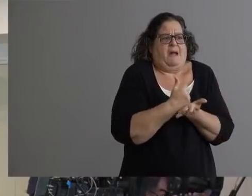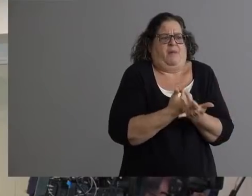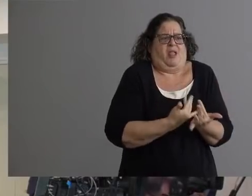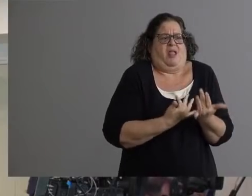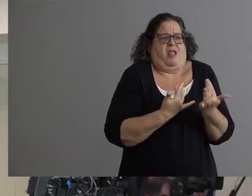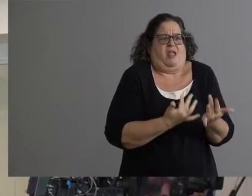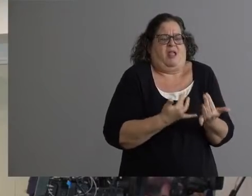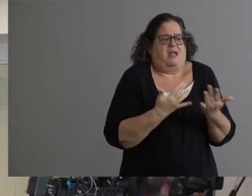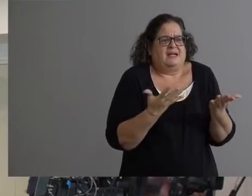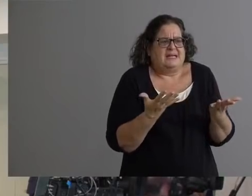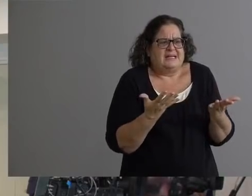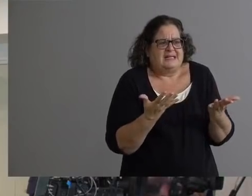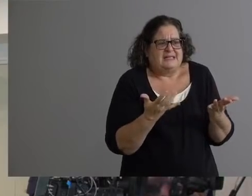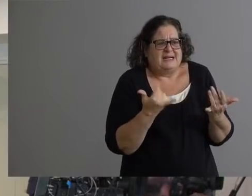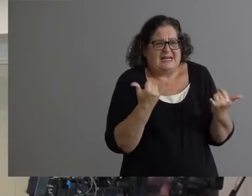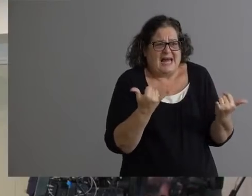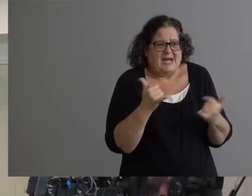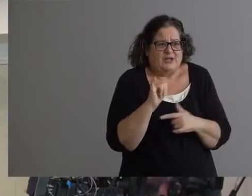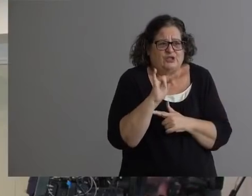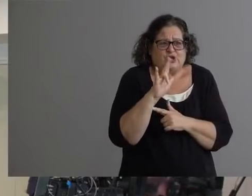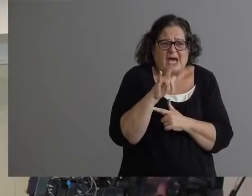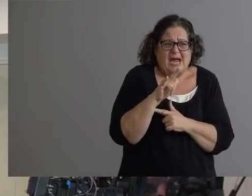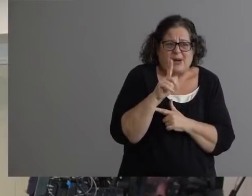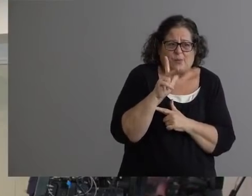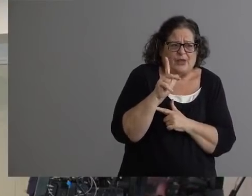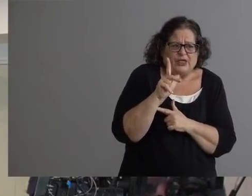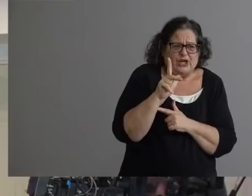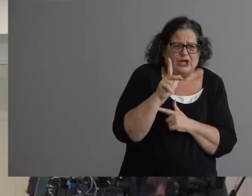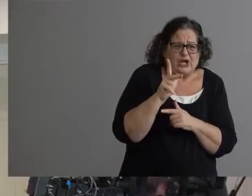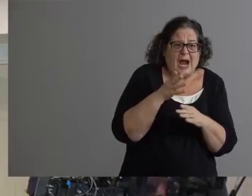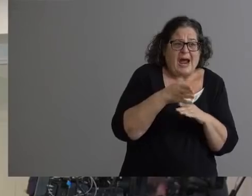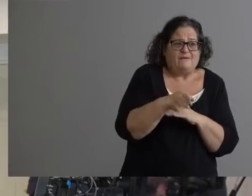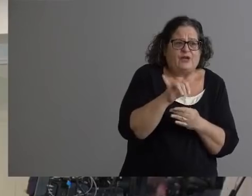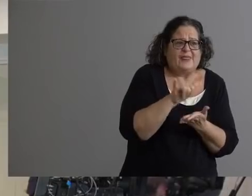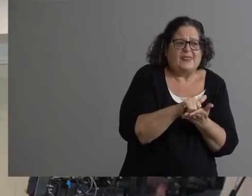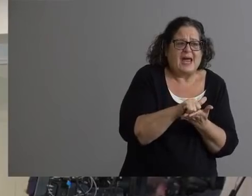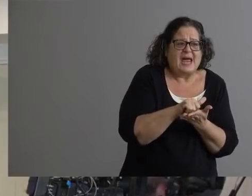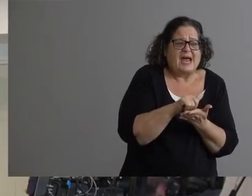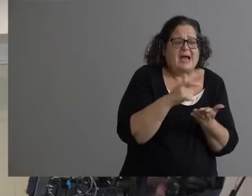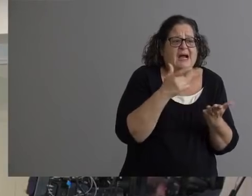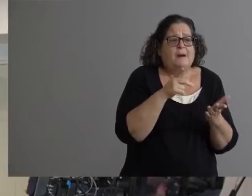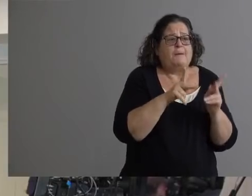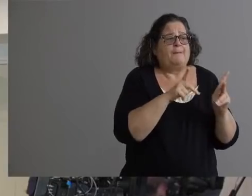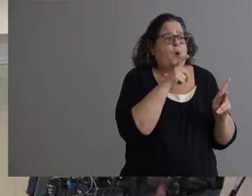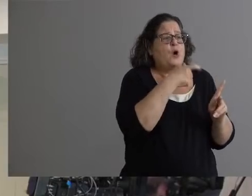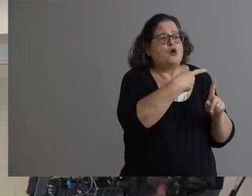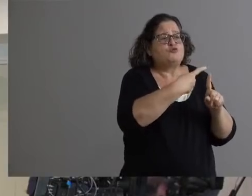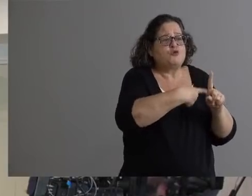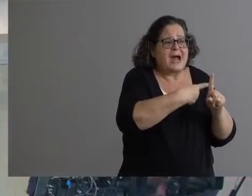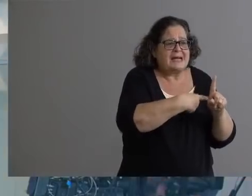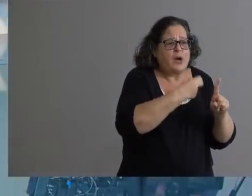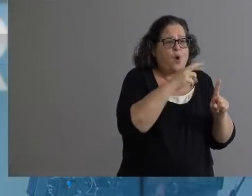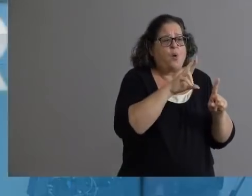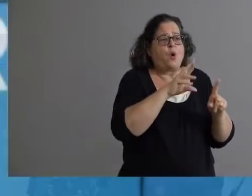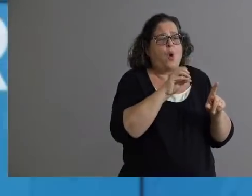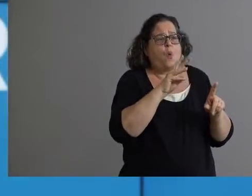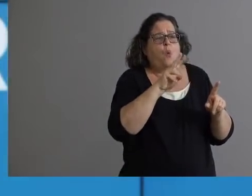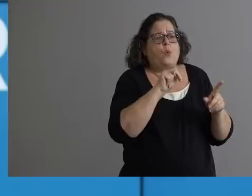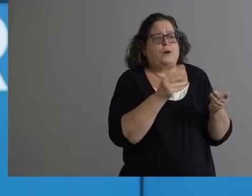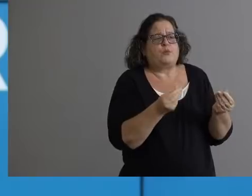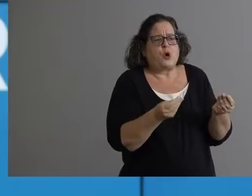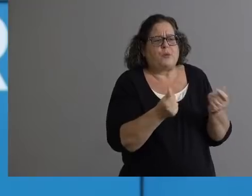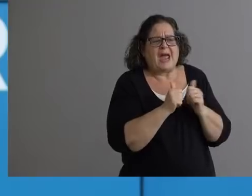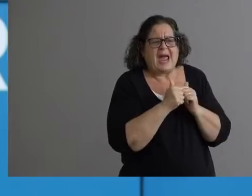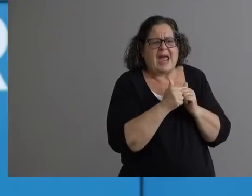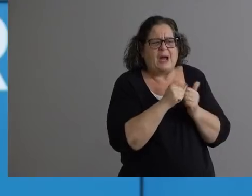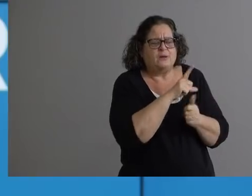July 23rd and after, renters, property owners will not be removed from their homes? So, well, thank you for